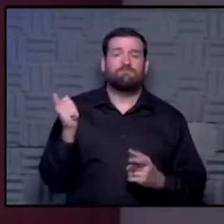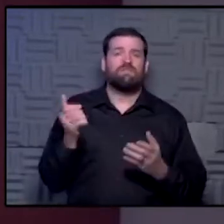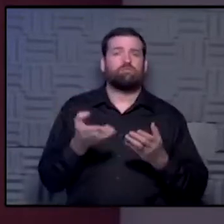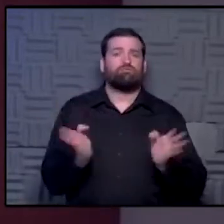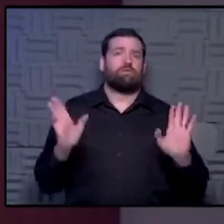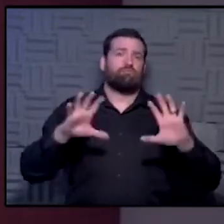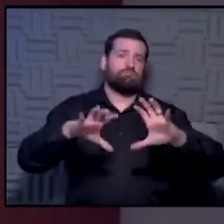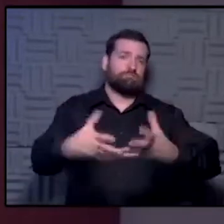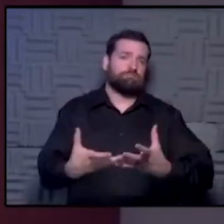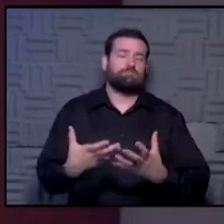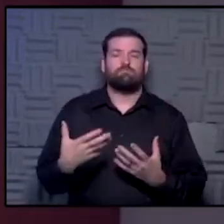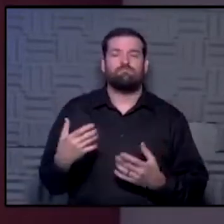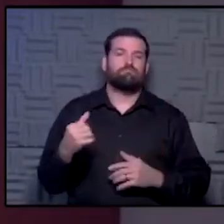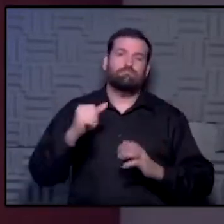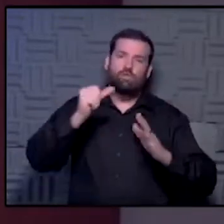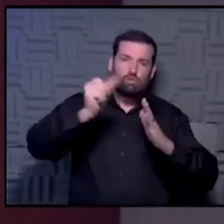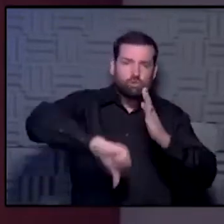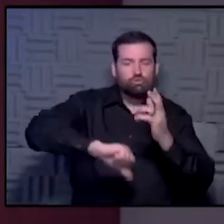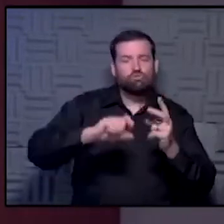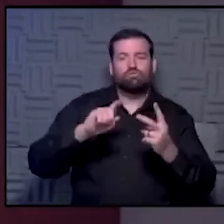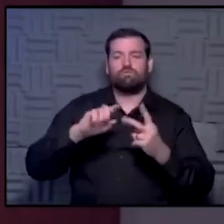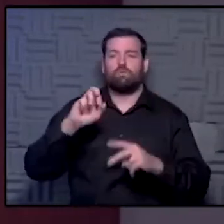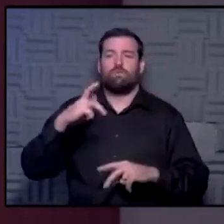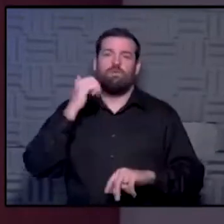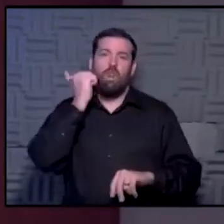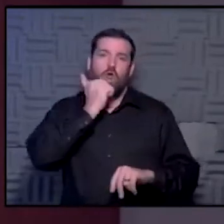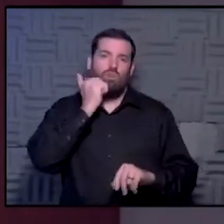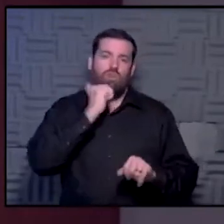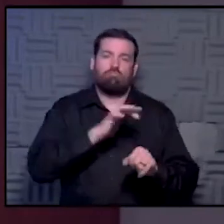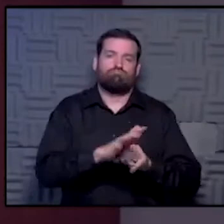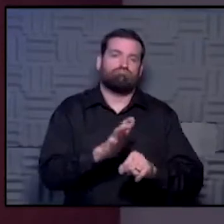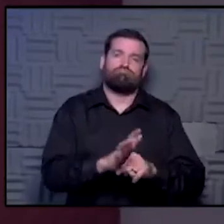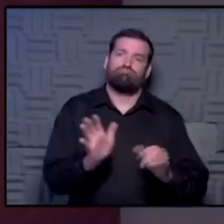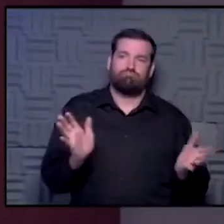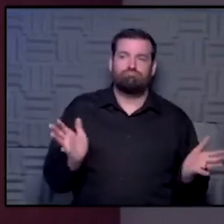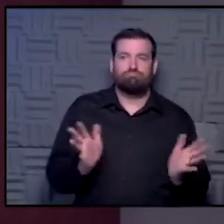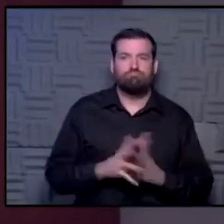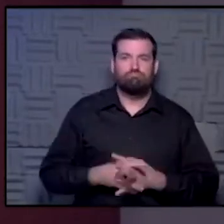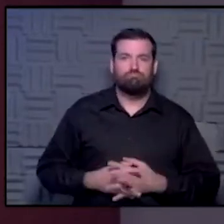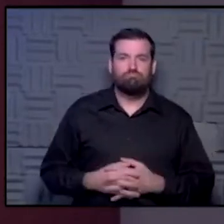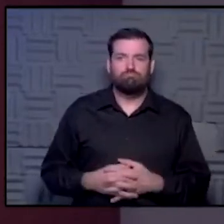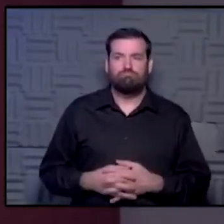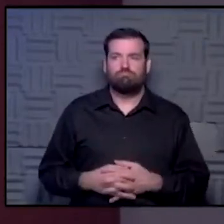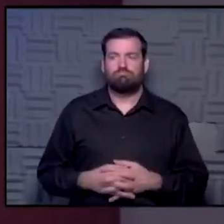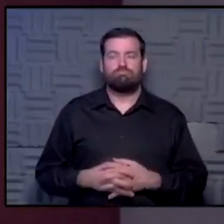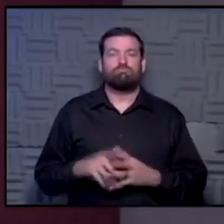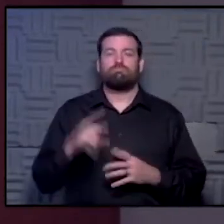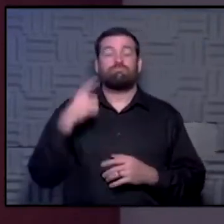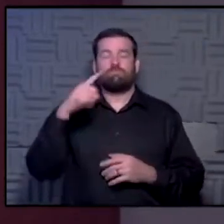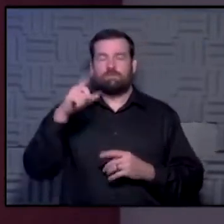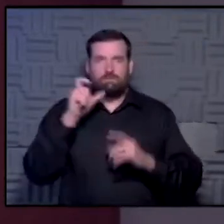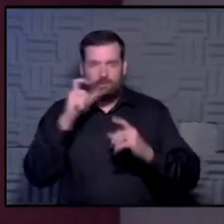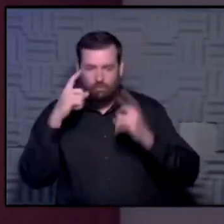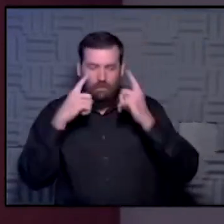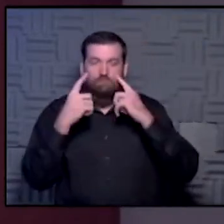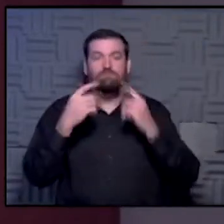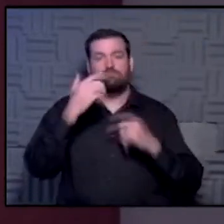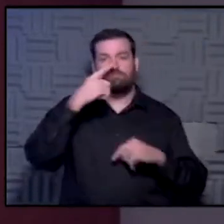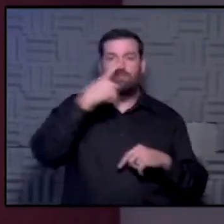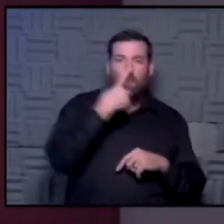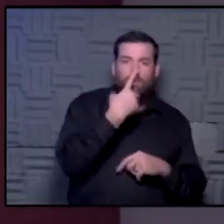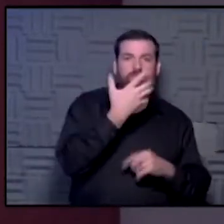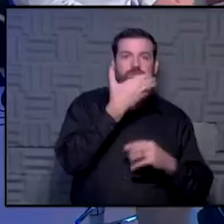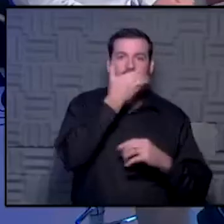general population, you need a surgical mask or a cloth mask would be sufficient to cover your eyes, or not your eyes, your nose and your mouth, your